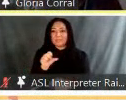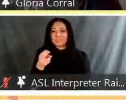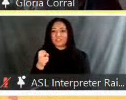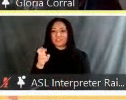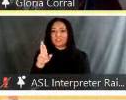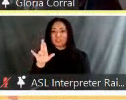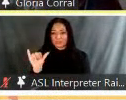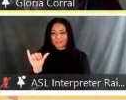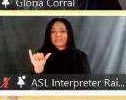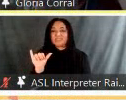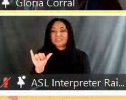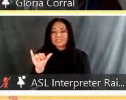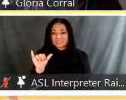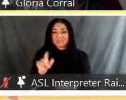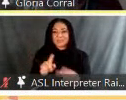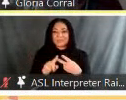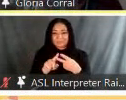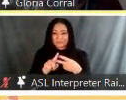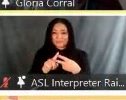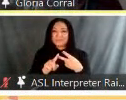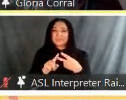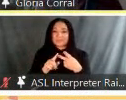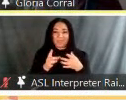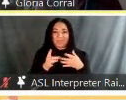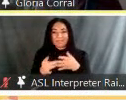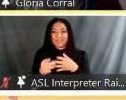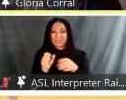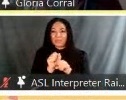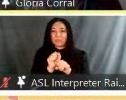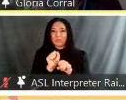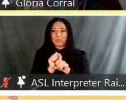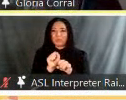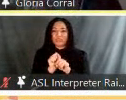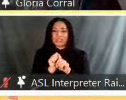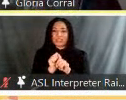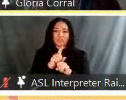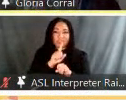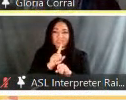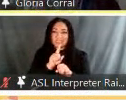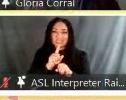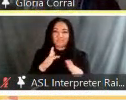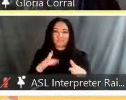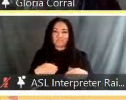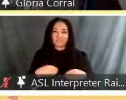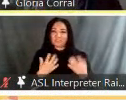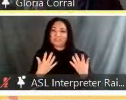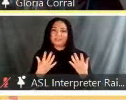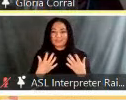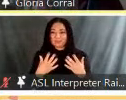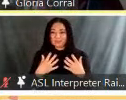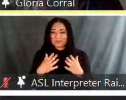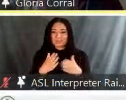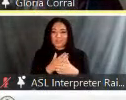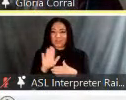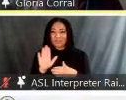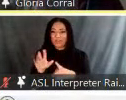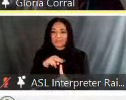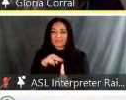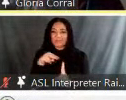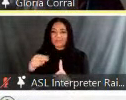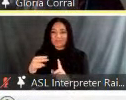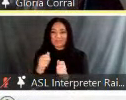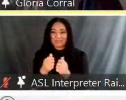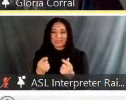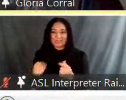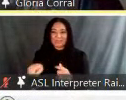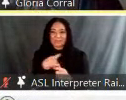who both led the work and really are thrilled to be able to share their perspective with you